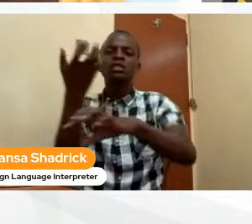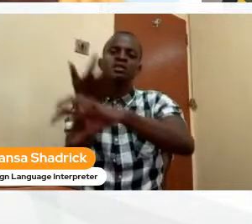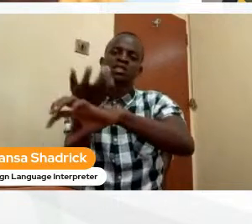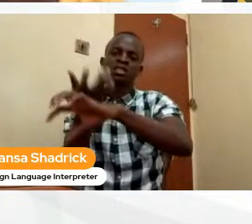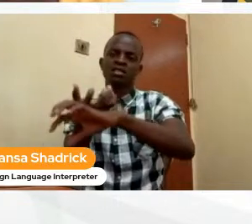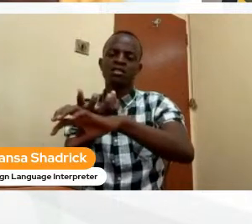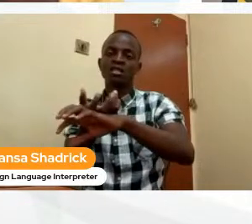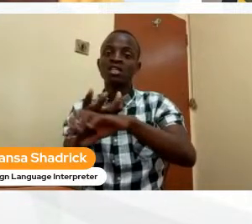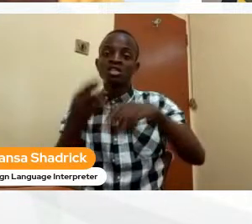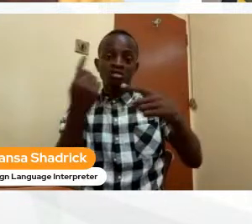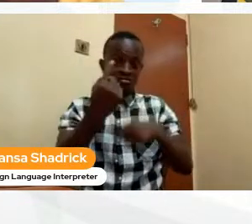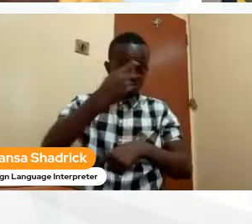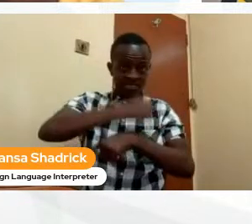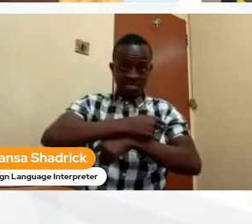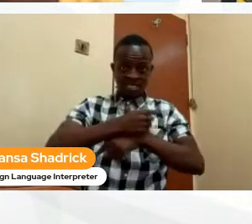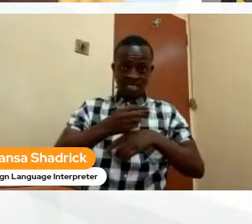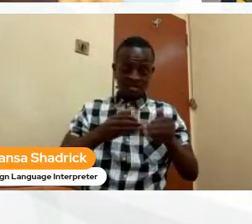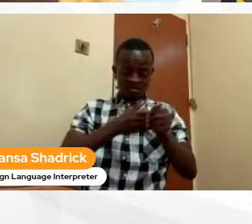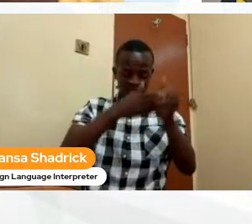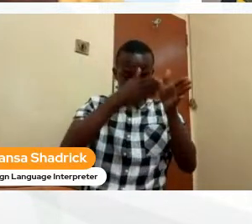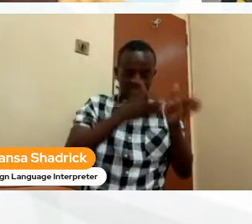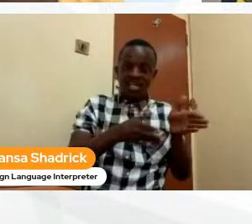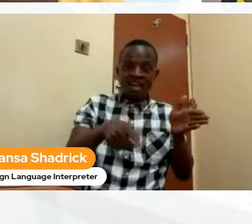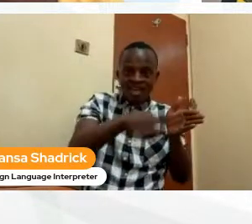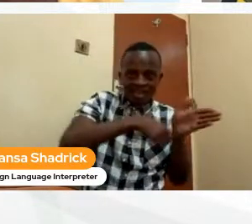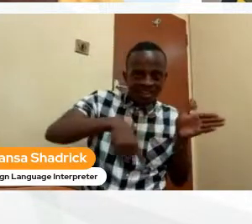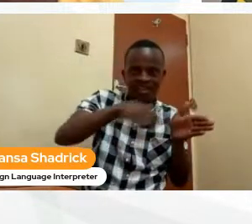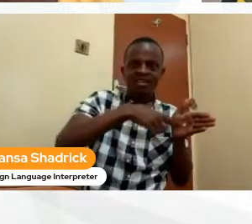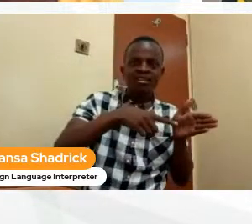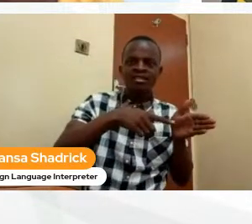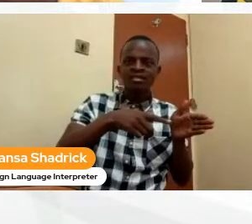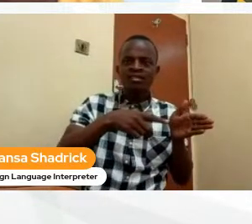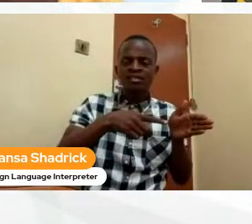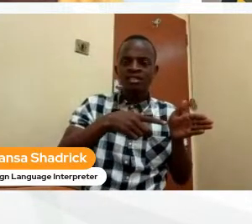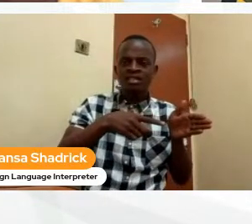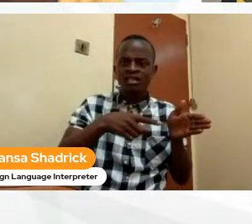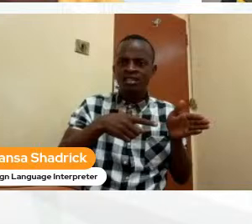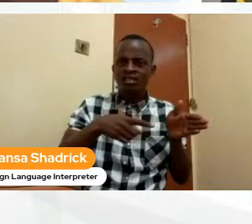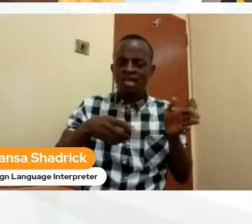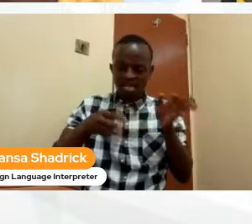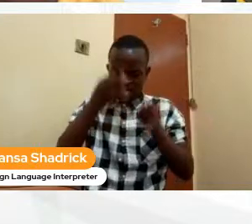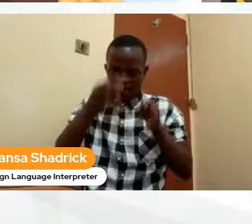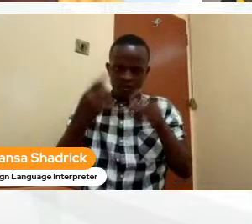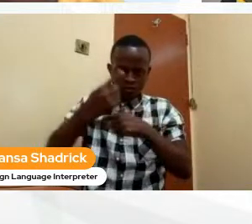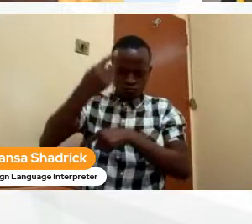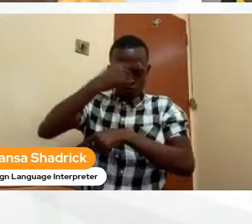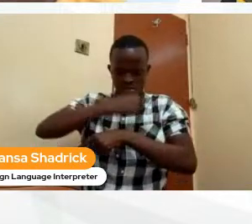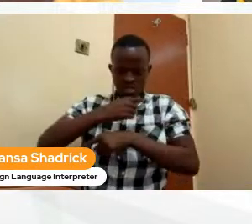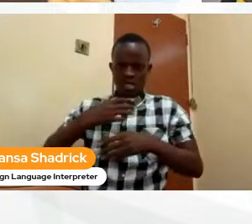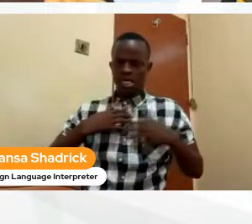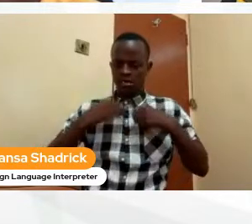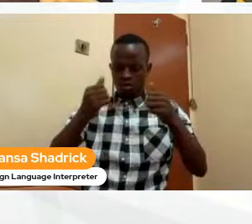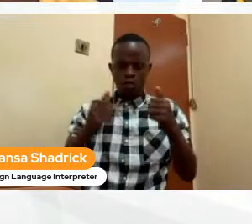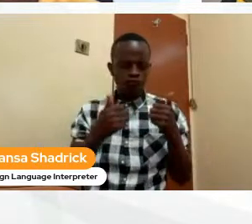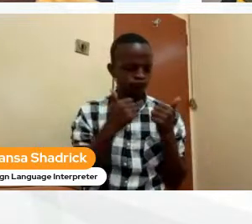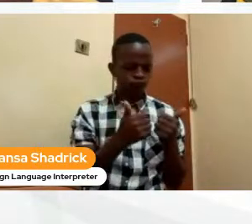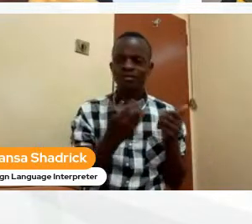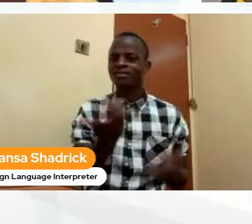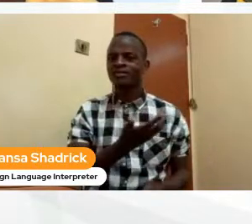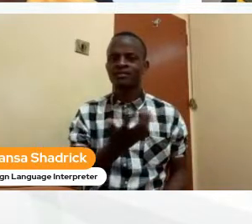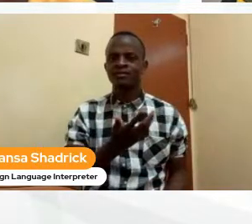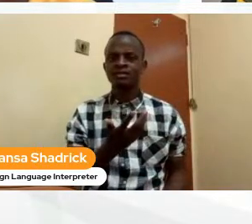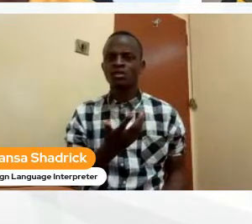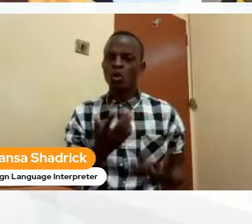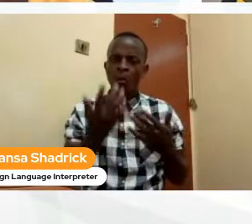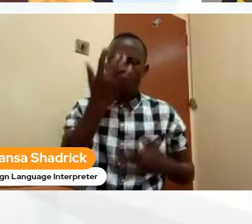leaders today is because if your today health is not taken seriously or you are ill today,